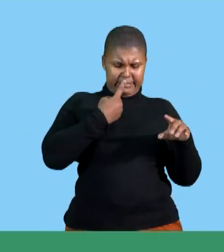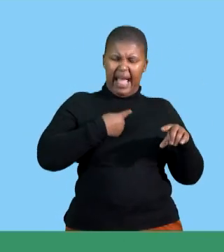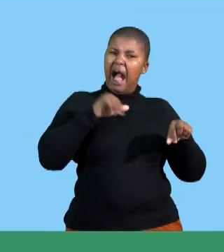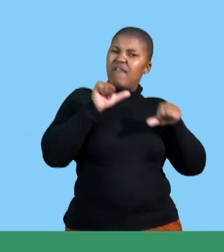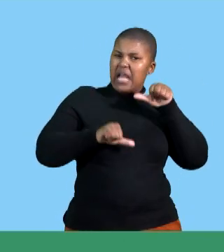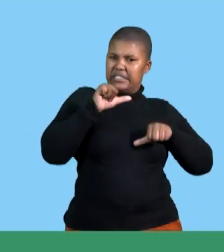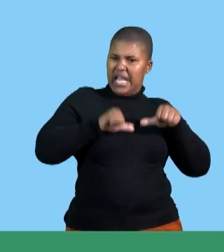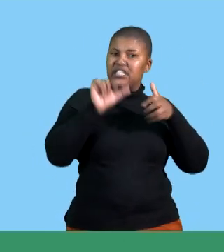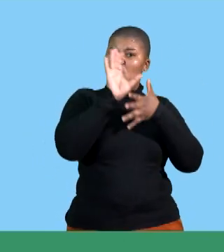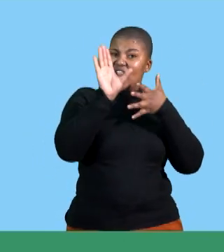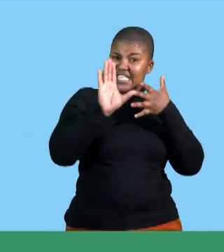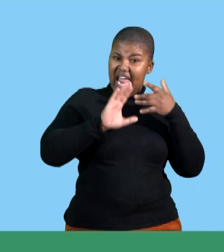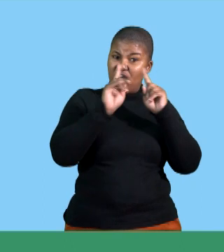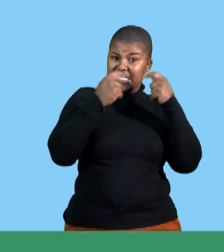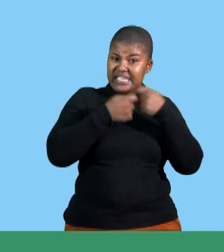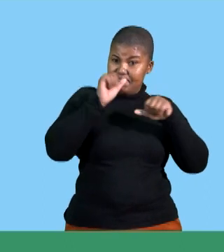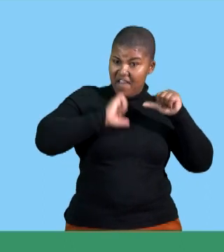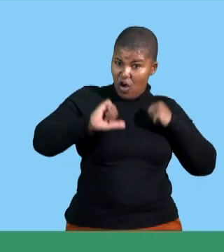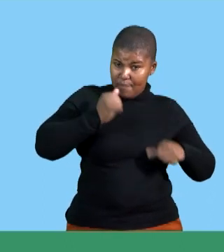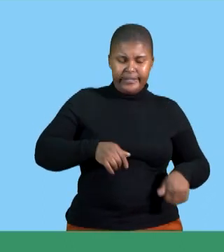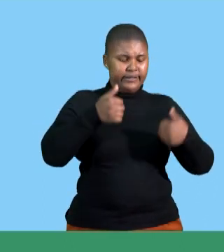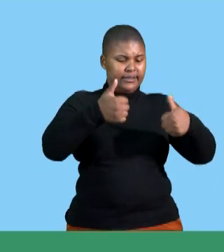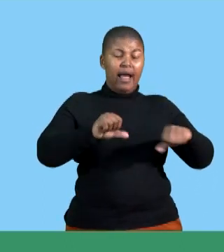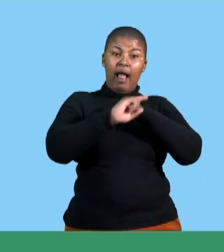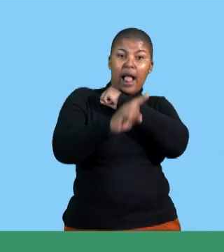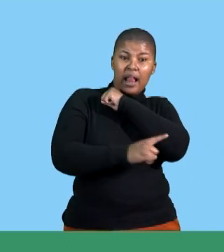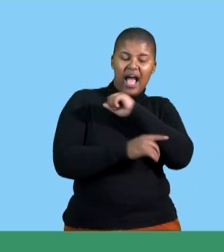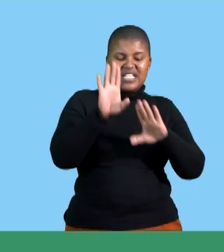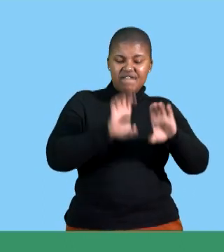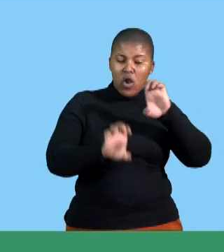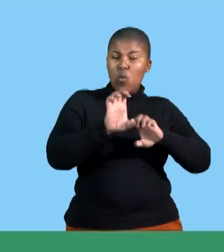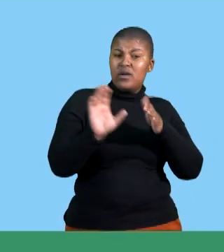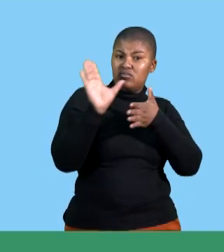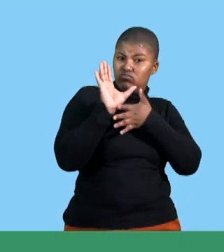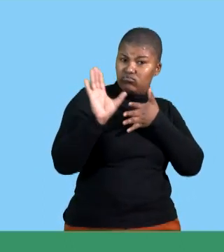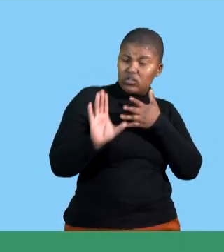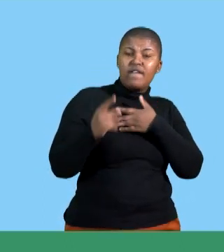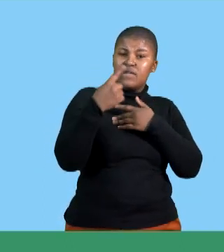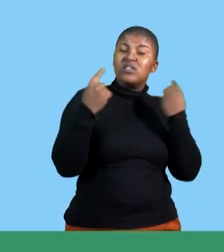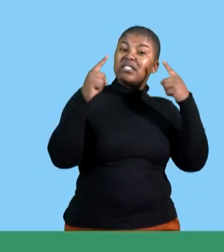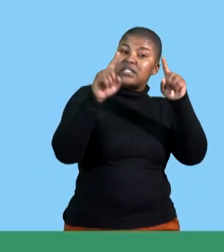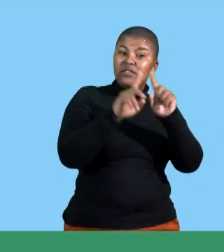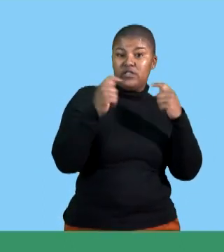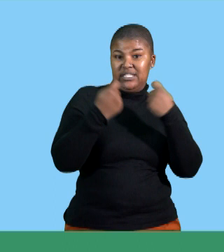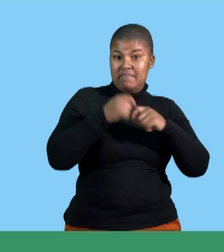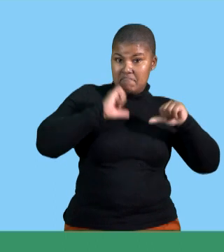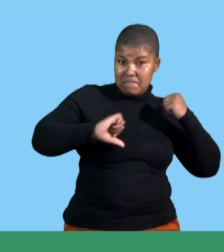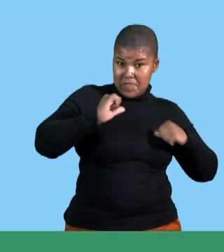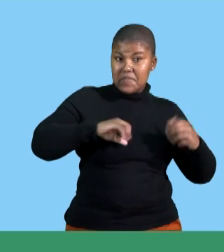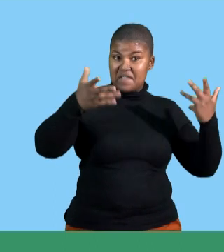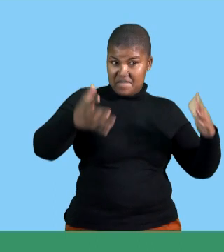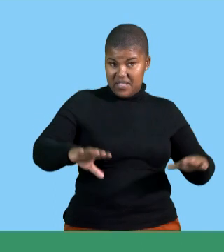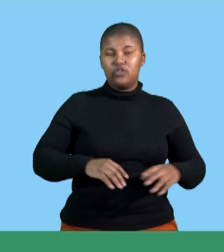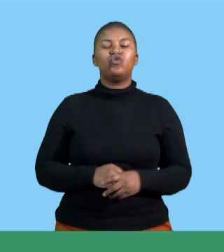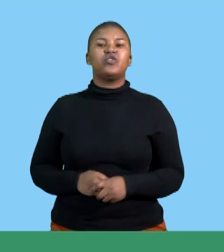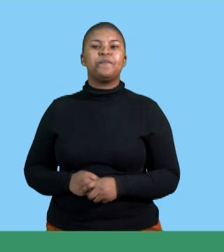yourself against the criteria for successful team performance. And lastly, we looked at the evaluation of criteria for successful